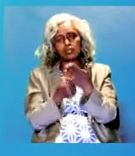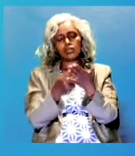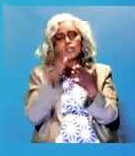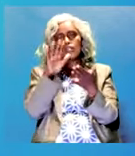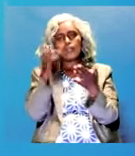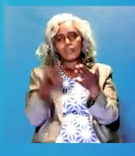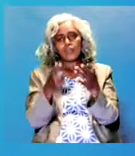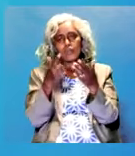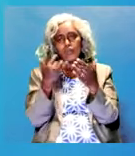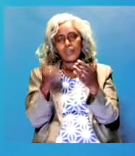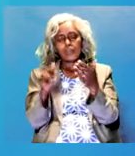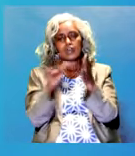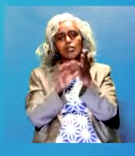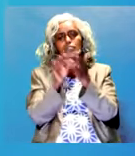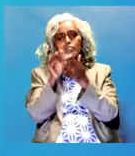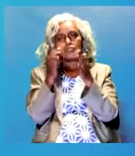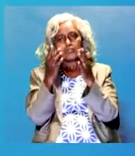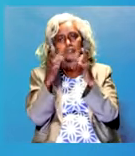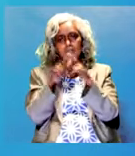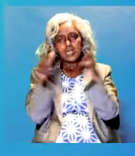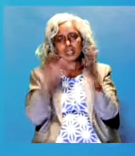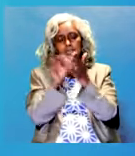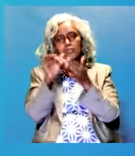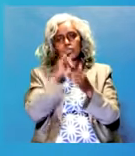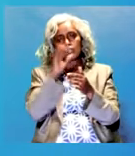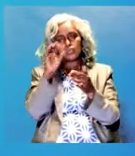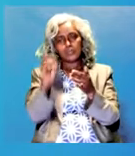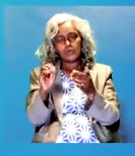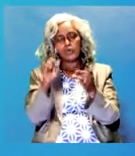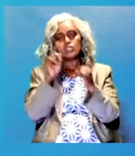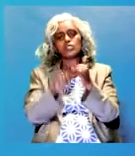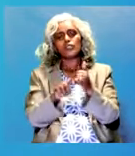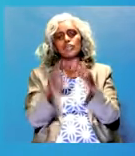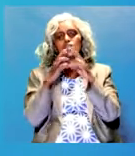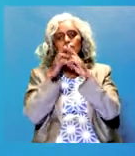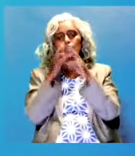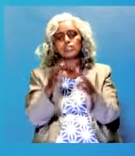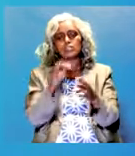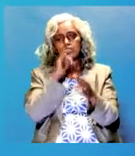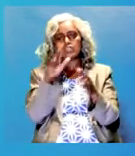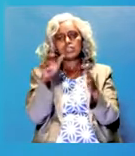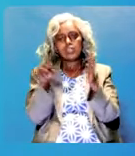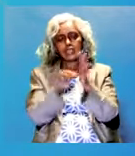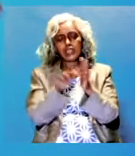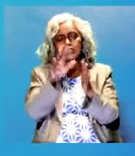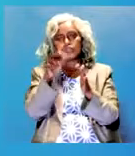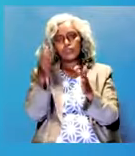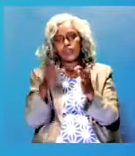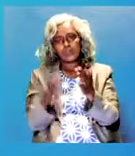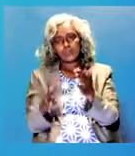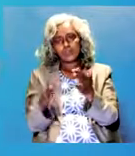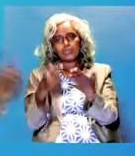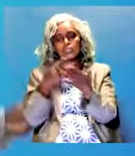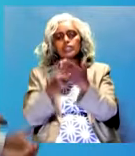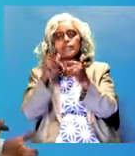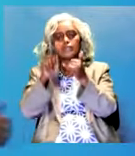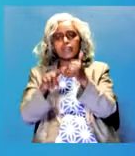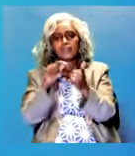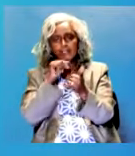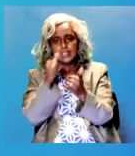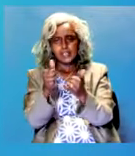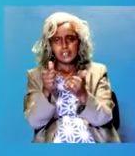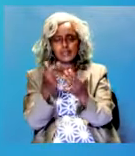5 over big number is also 0. The final answer for this will be this negative 3 over 2. So at